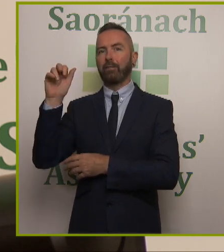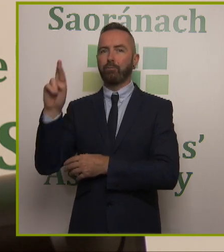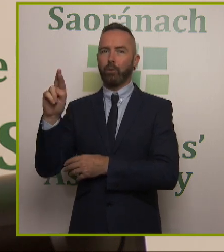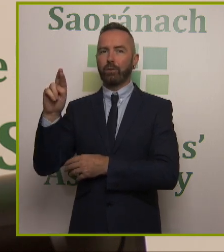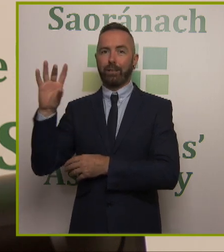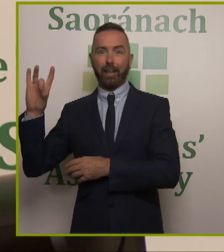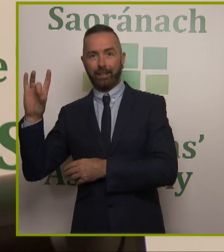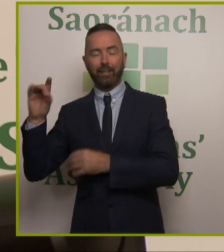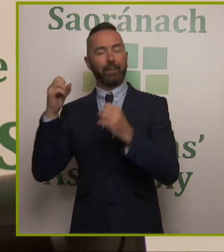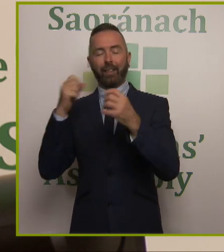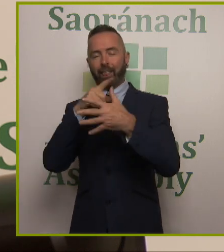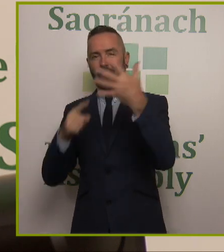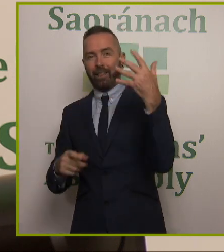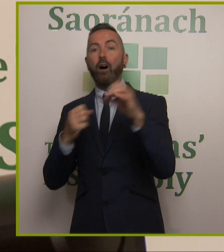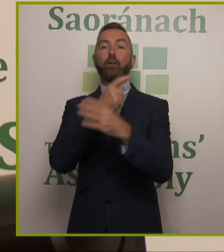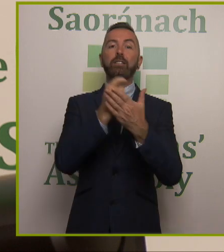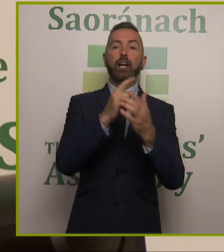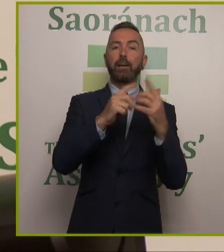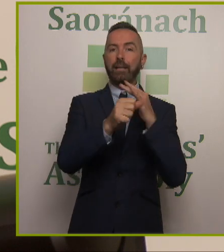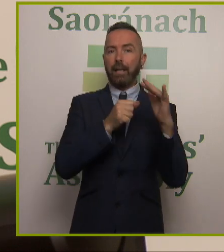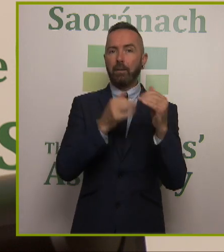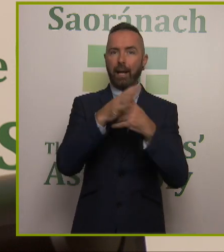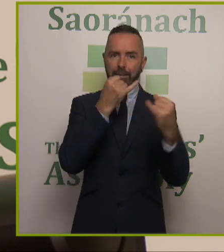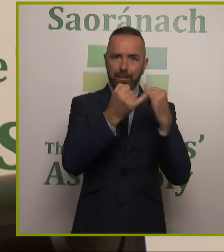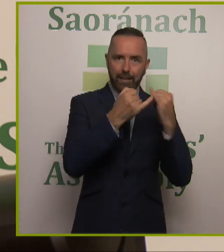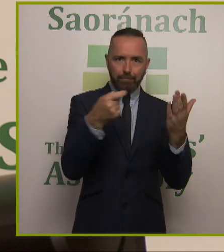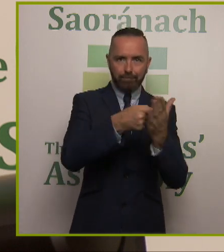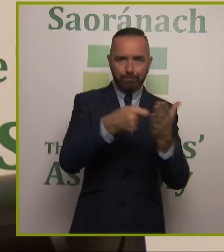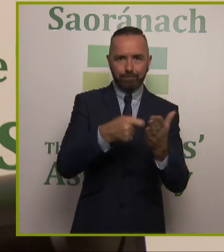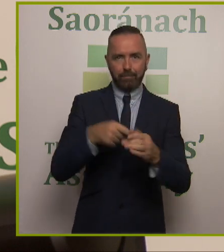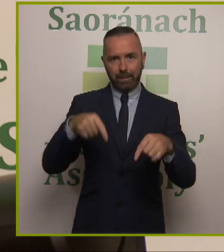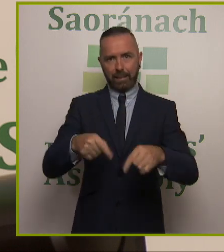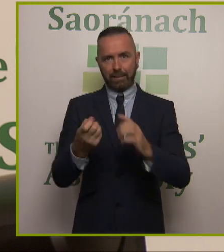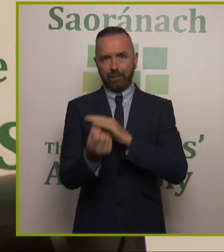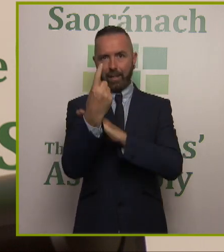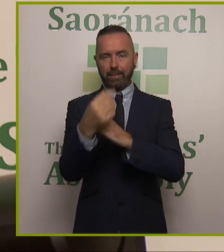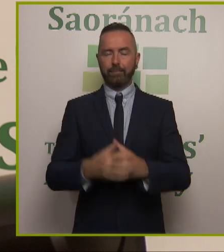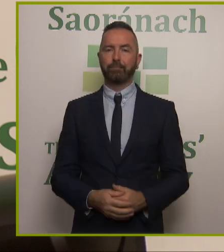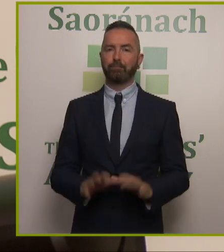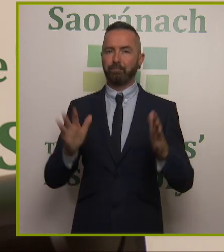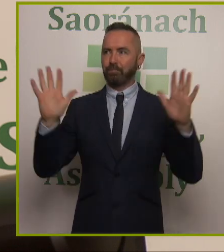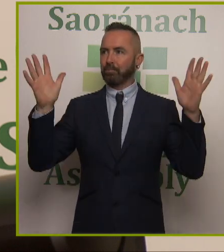for all the time, the energy, the expertise and the attention to detail that they're putting into this.